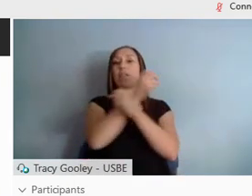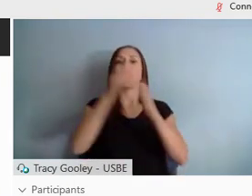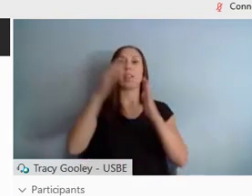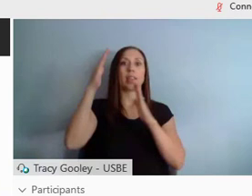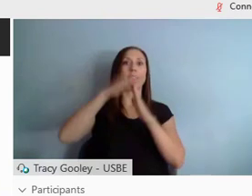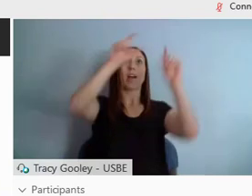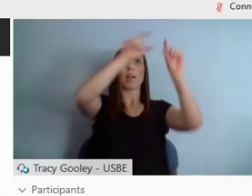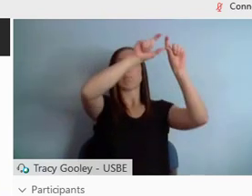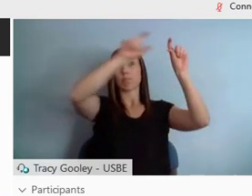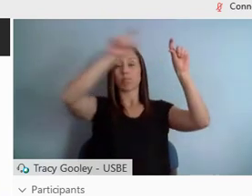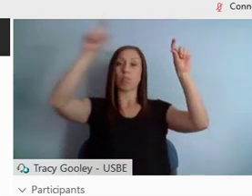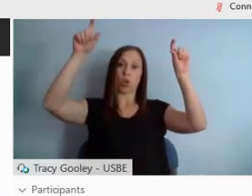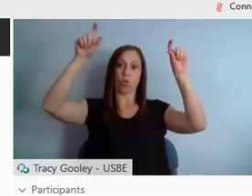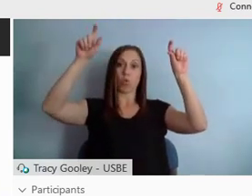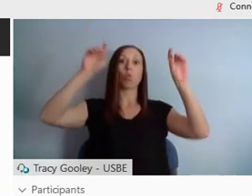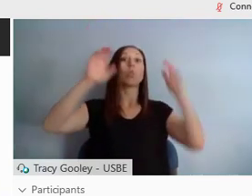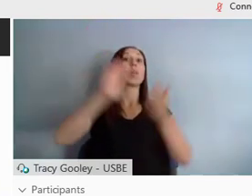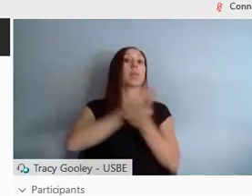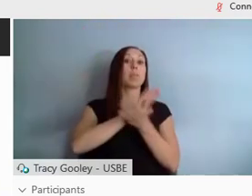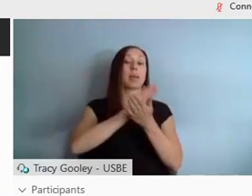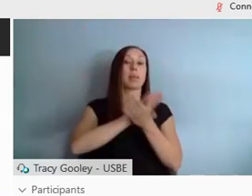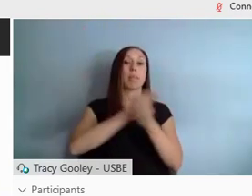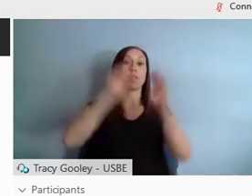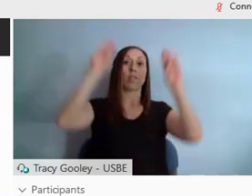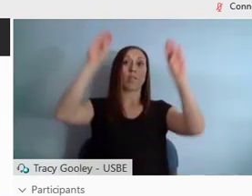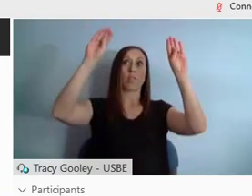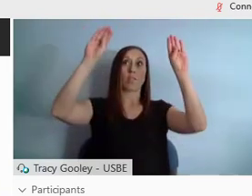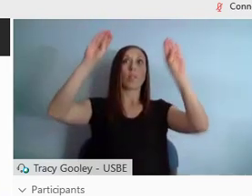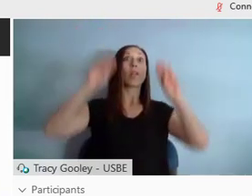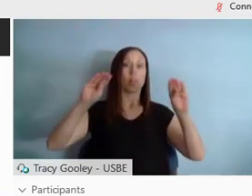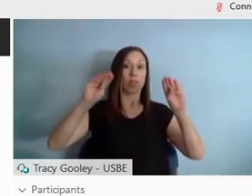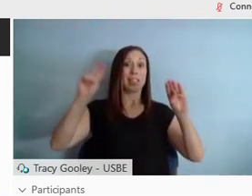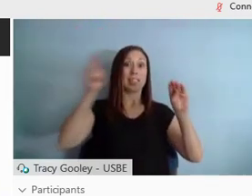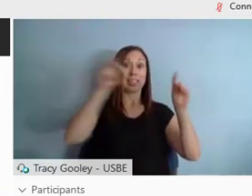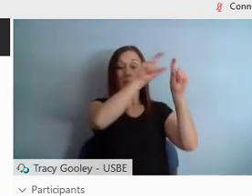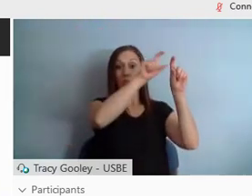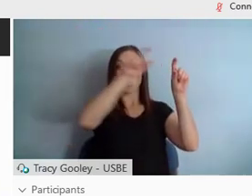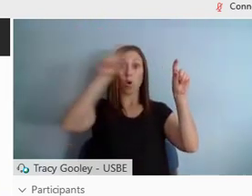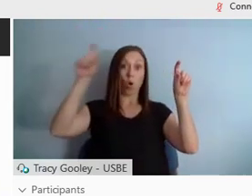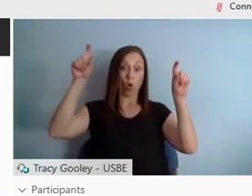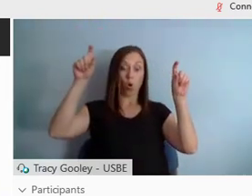row, move the blank piece of paper below the next row.